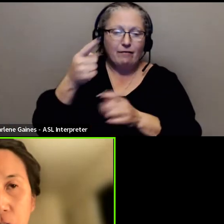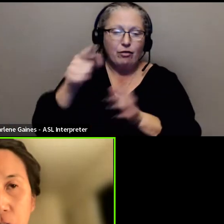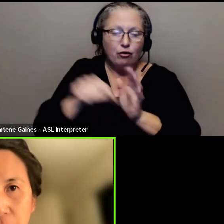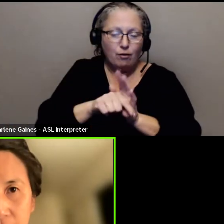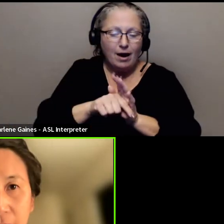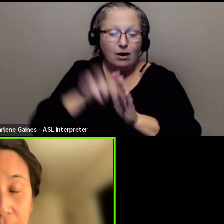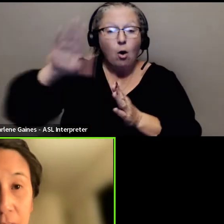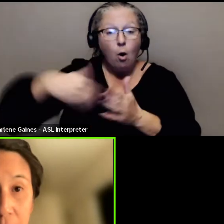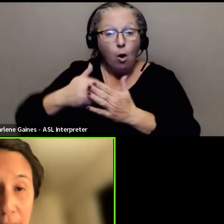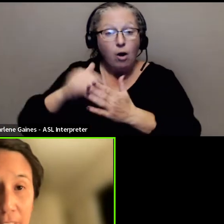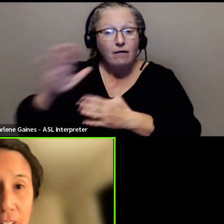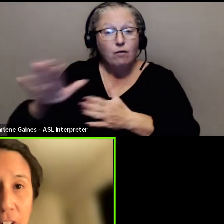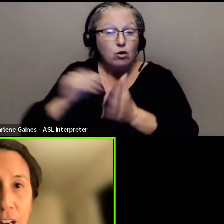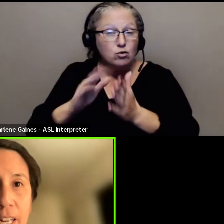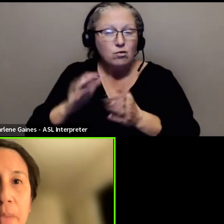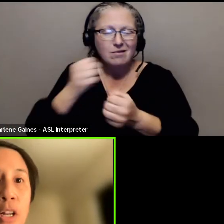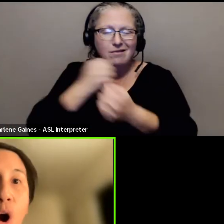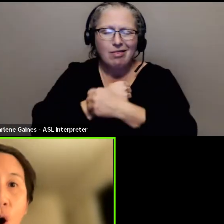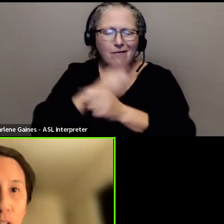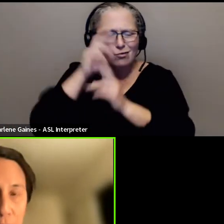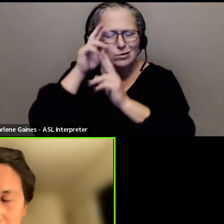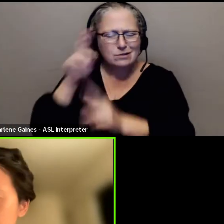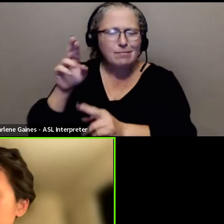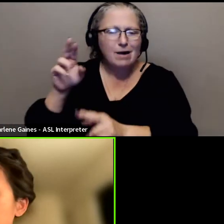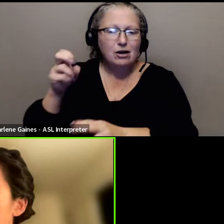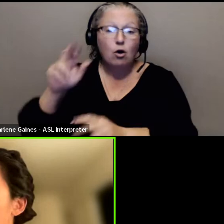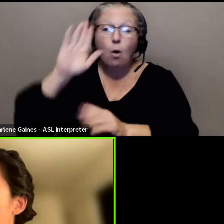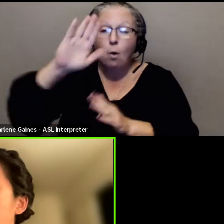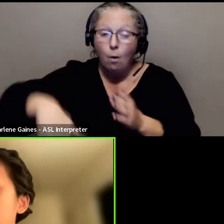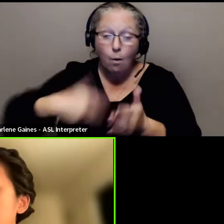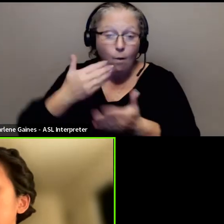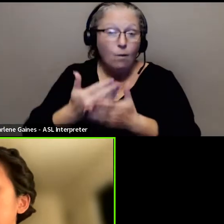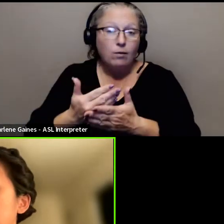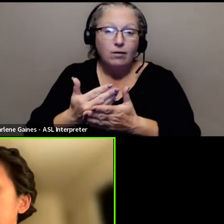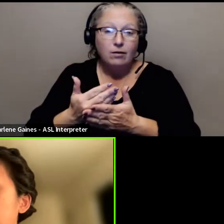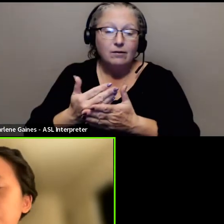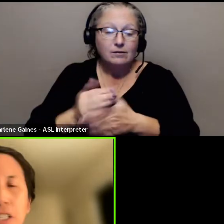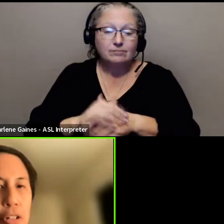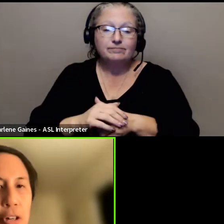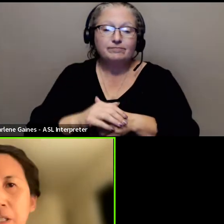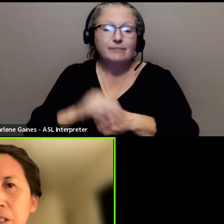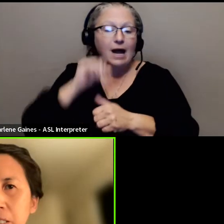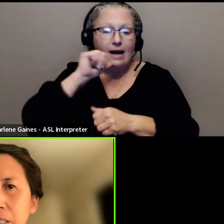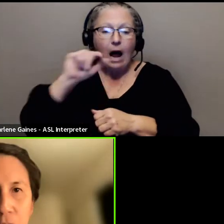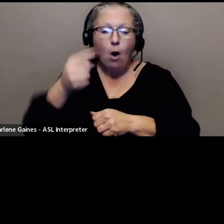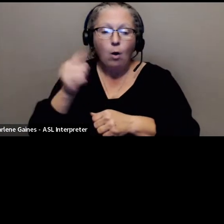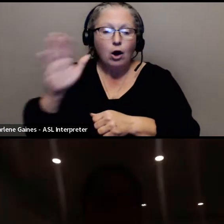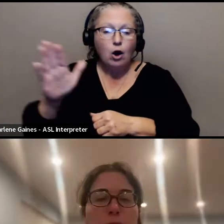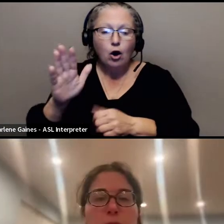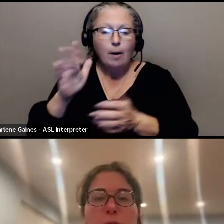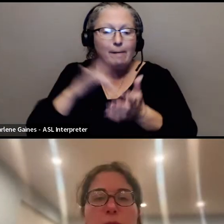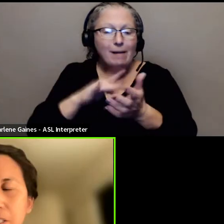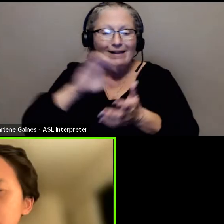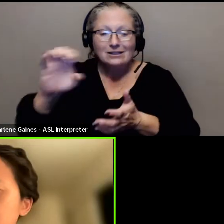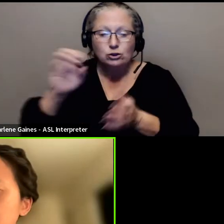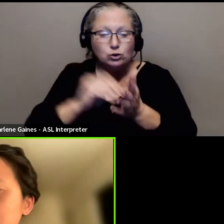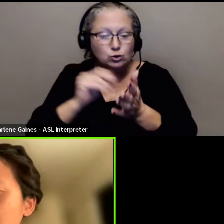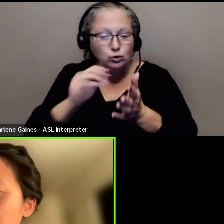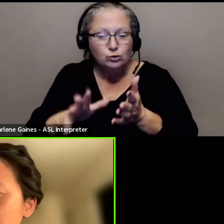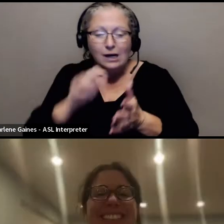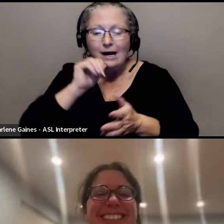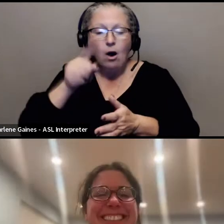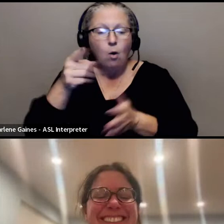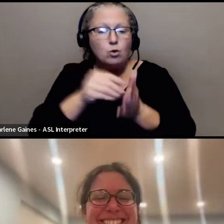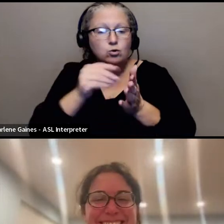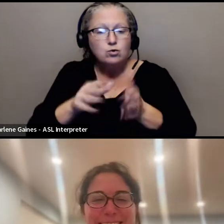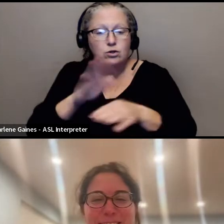All of her students loved and respected her. And I mean, all of them, not just her Middle Eastern students, not just the students that were